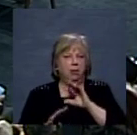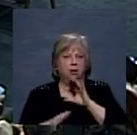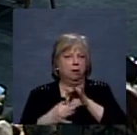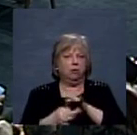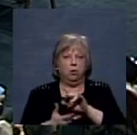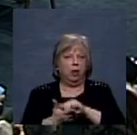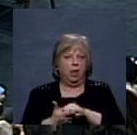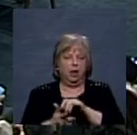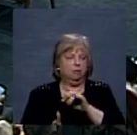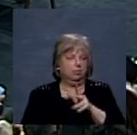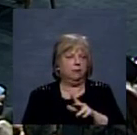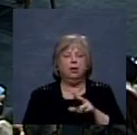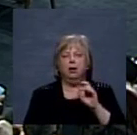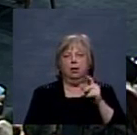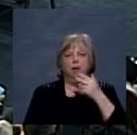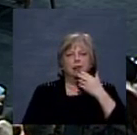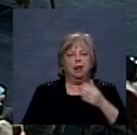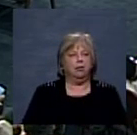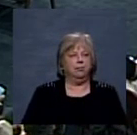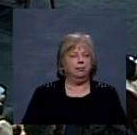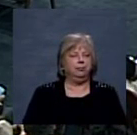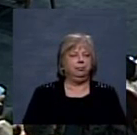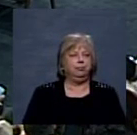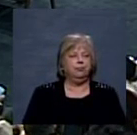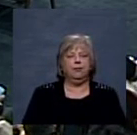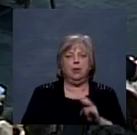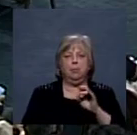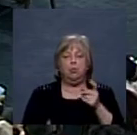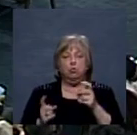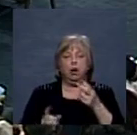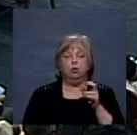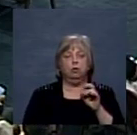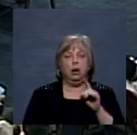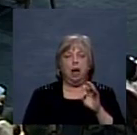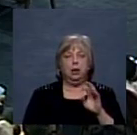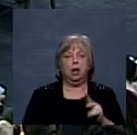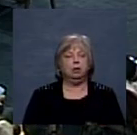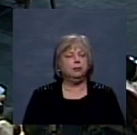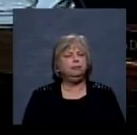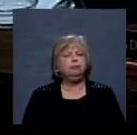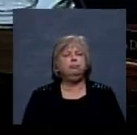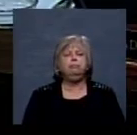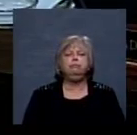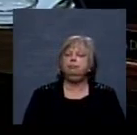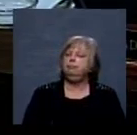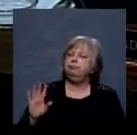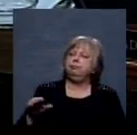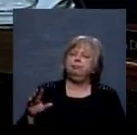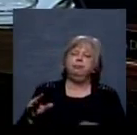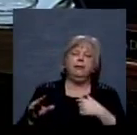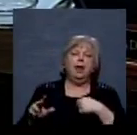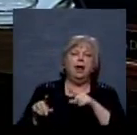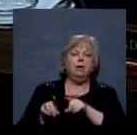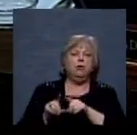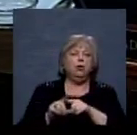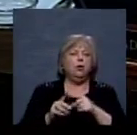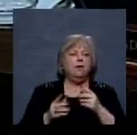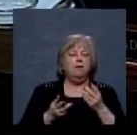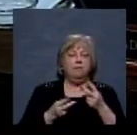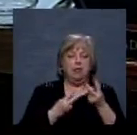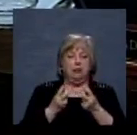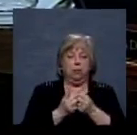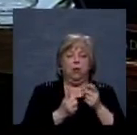boss, okay? Okay. Thank you. Thank you. Director Atcock, you're recognized. Mr. Moore, I also have visited with this neighborhood